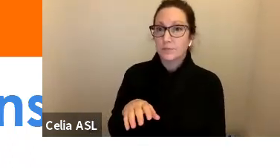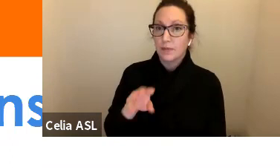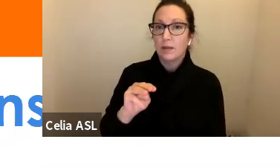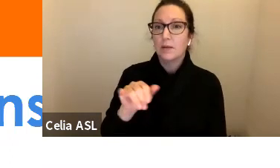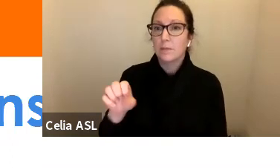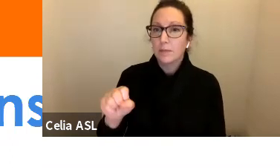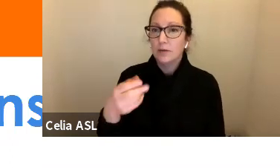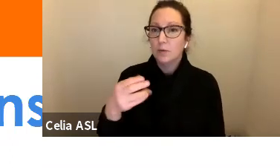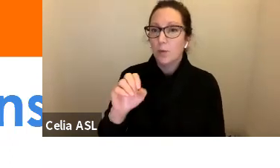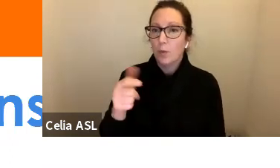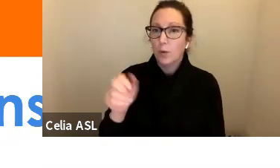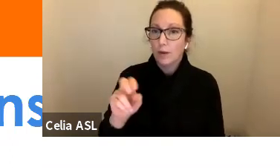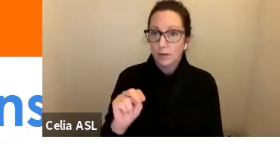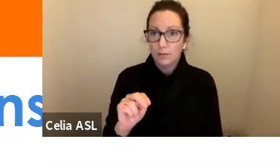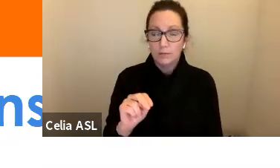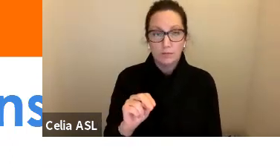questions.